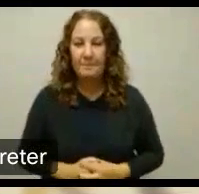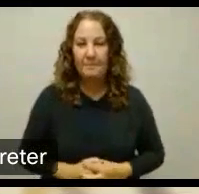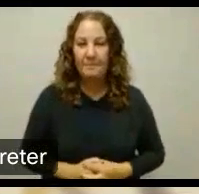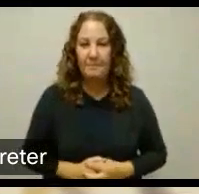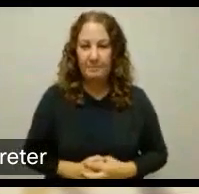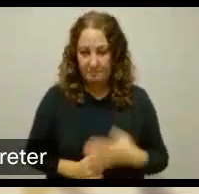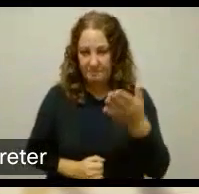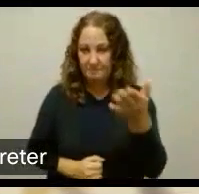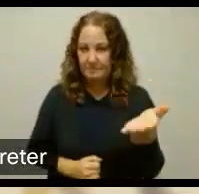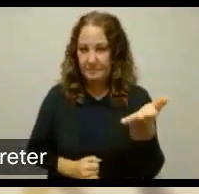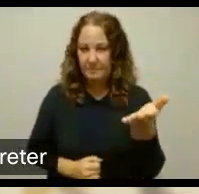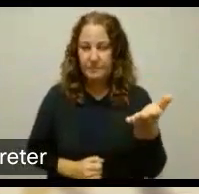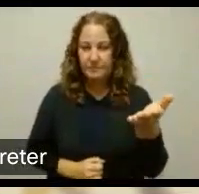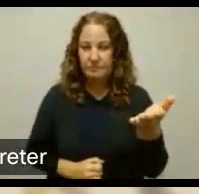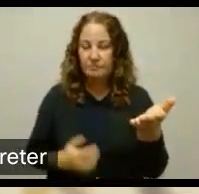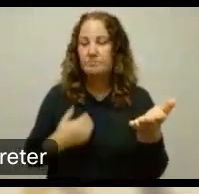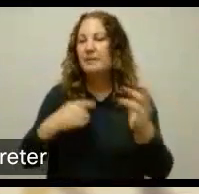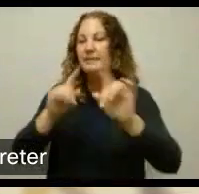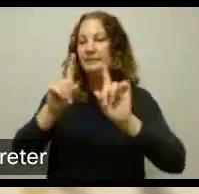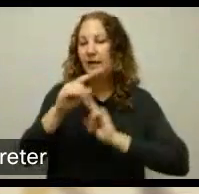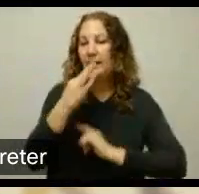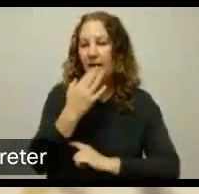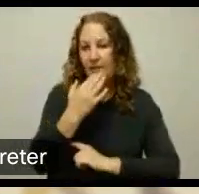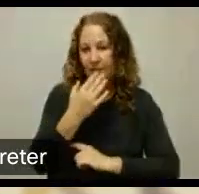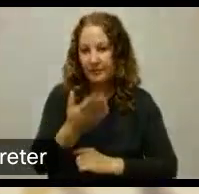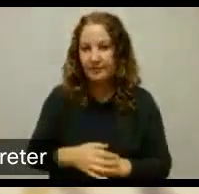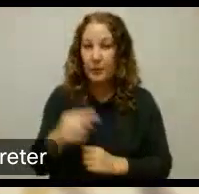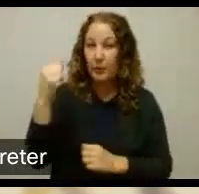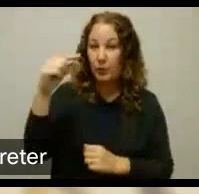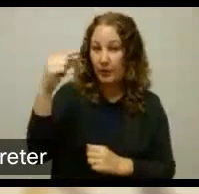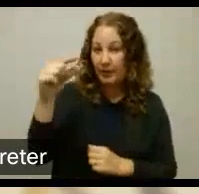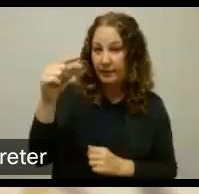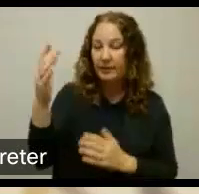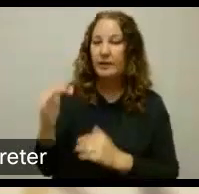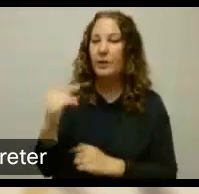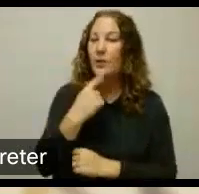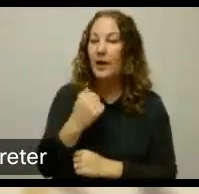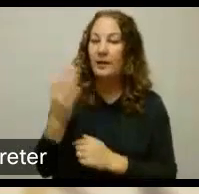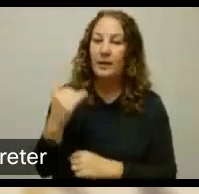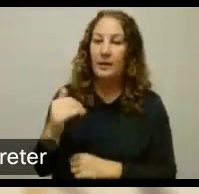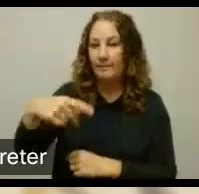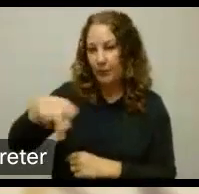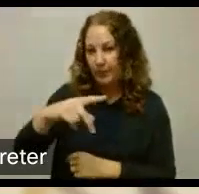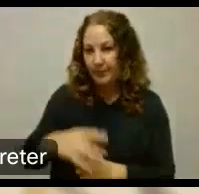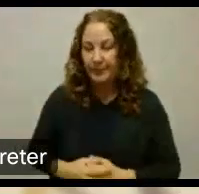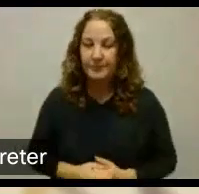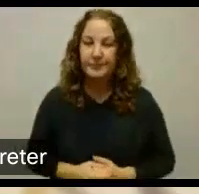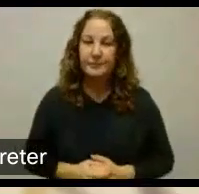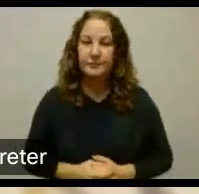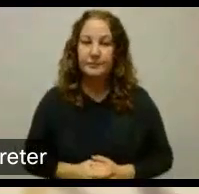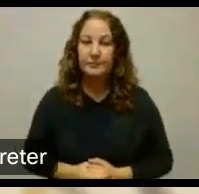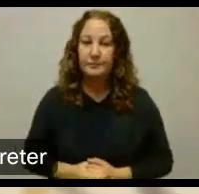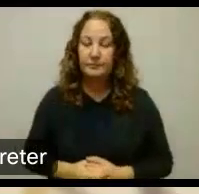So here they are. I've highlighted them in different colors: green, red, and purple. So our